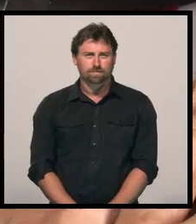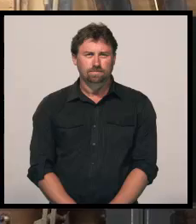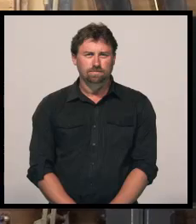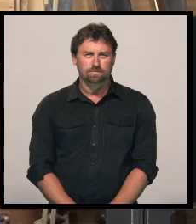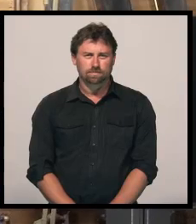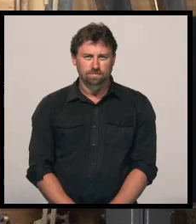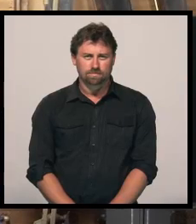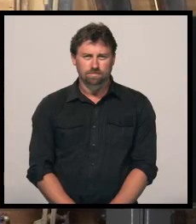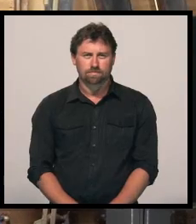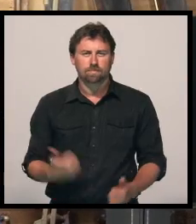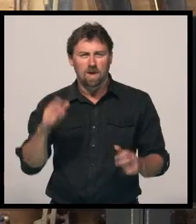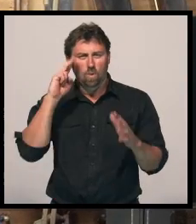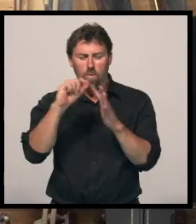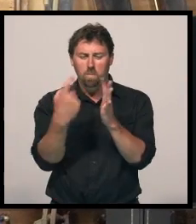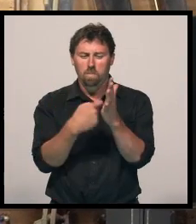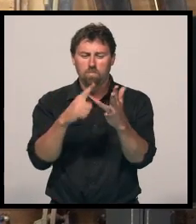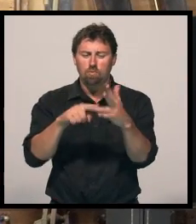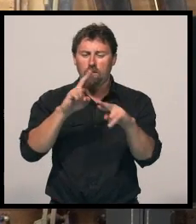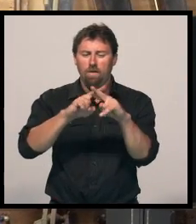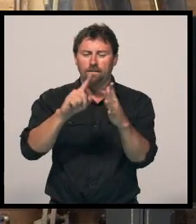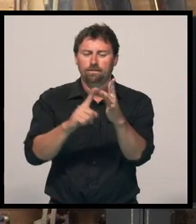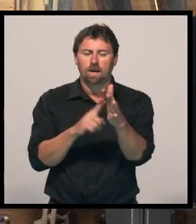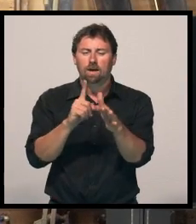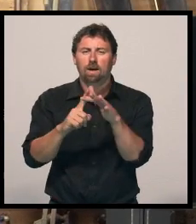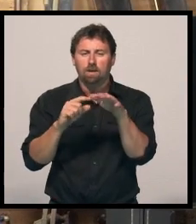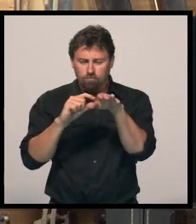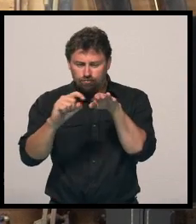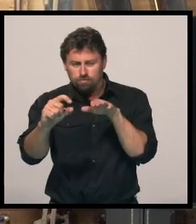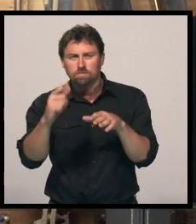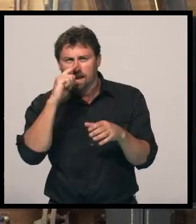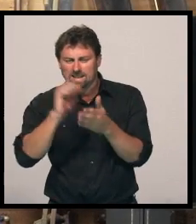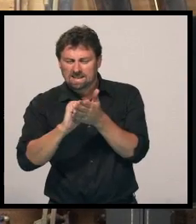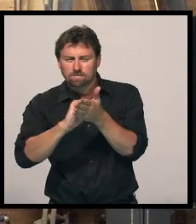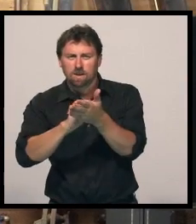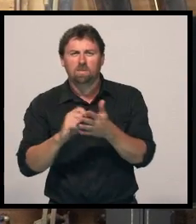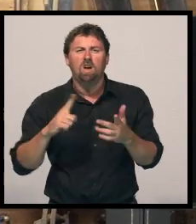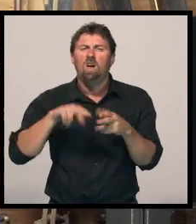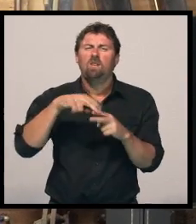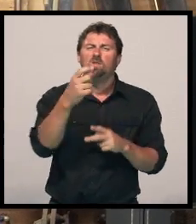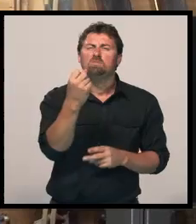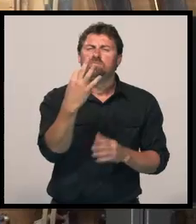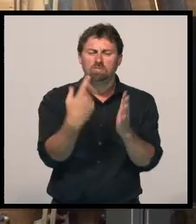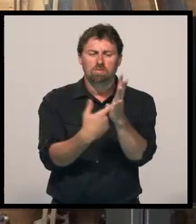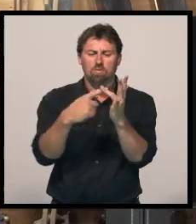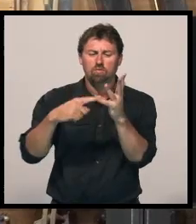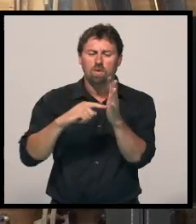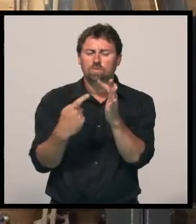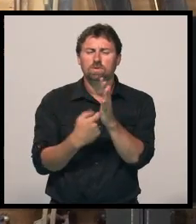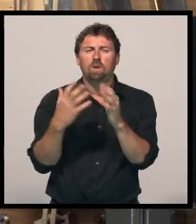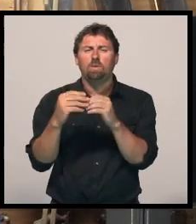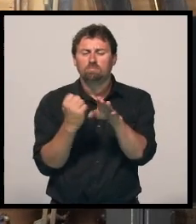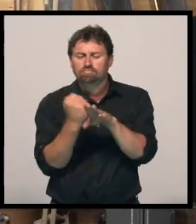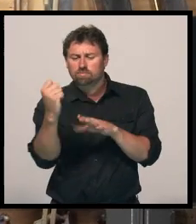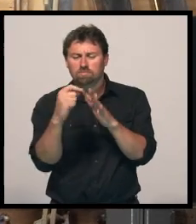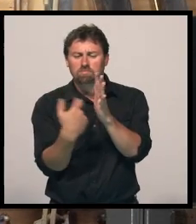it. Now it's got a profile, what you can do is sand it. By the way, if you don't have a router with a profile cutter, that's fine. There are